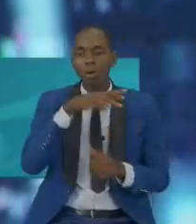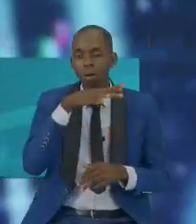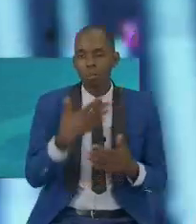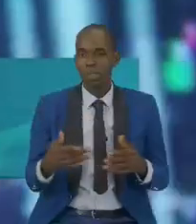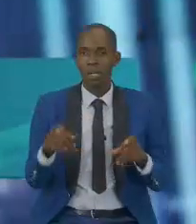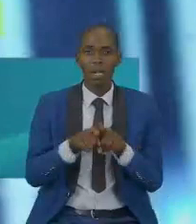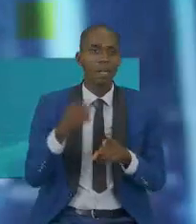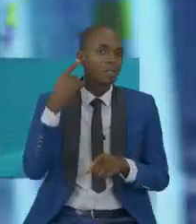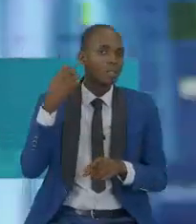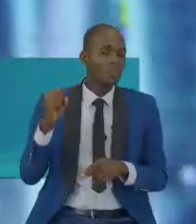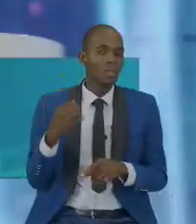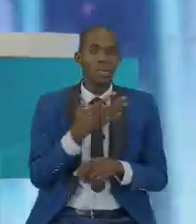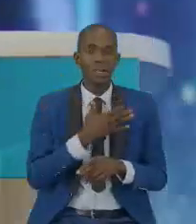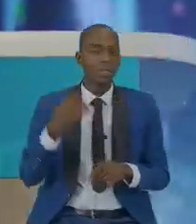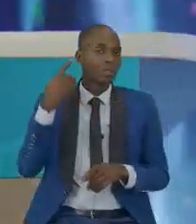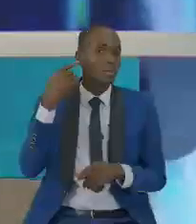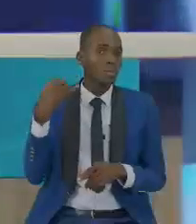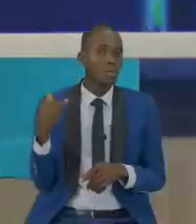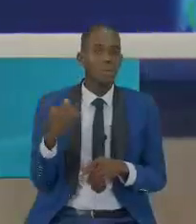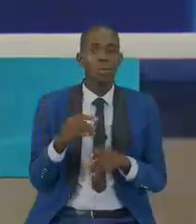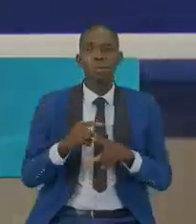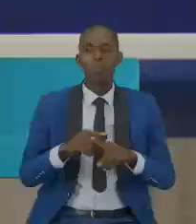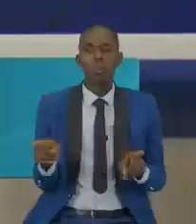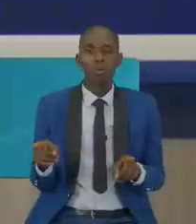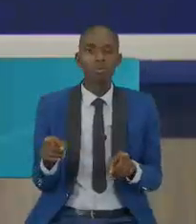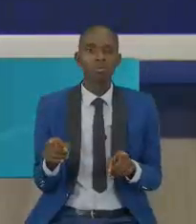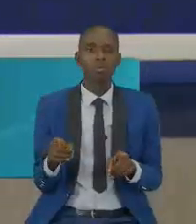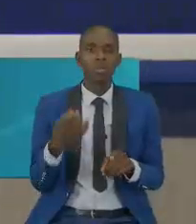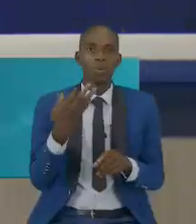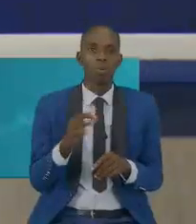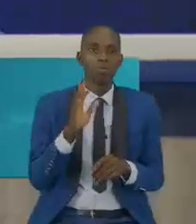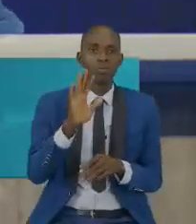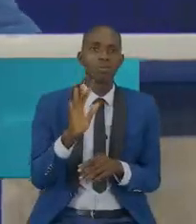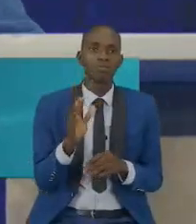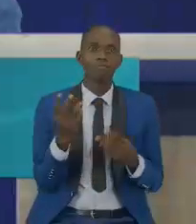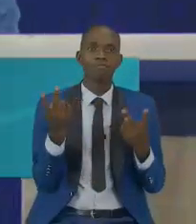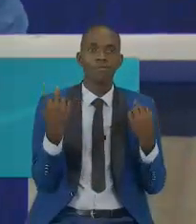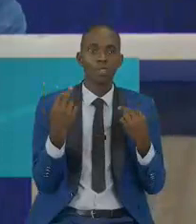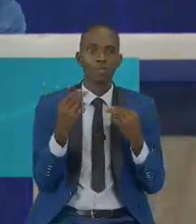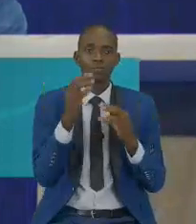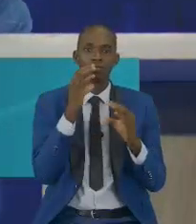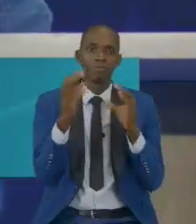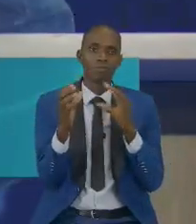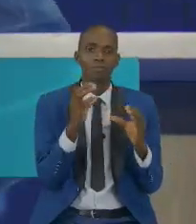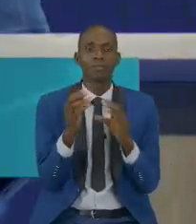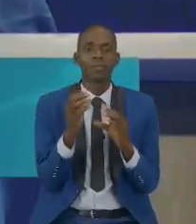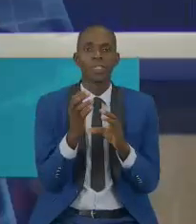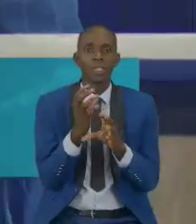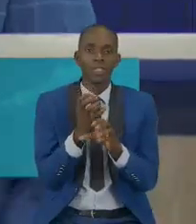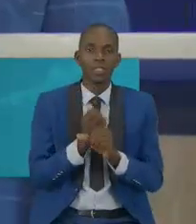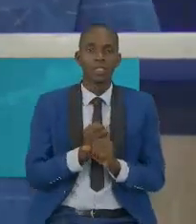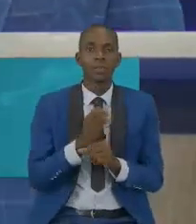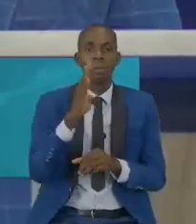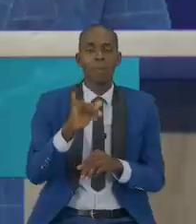and gold, but from your vain conversation, received by